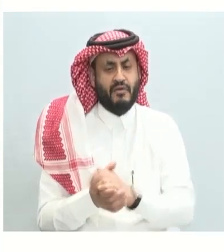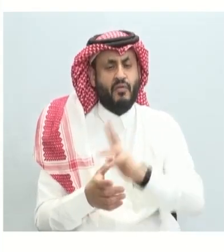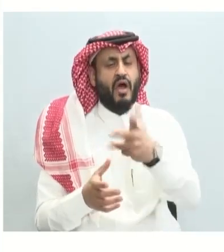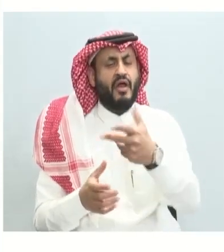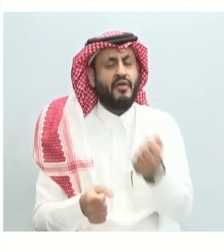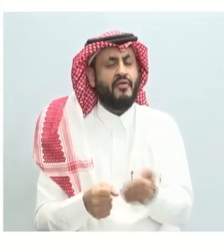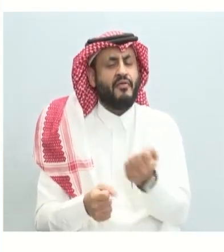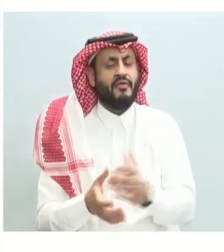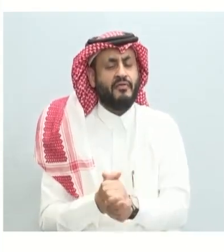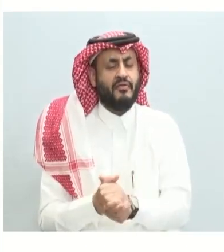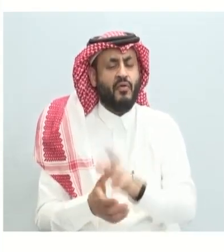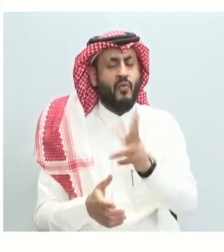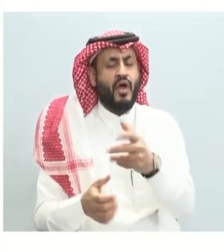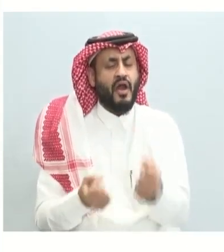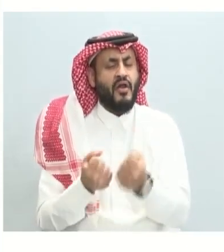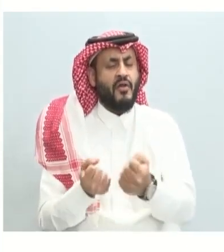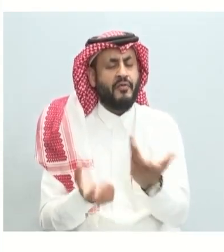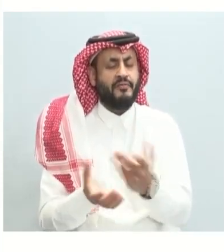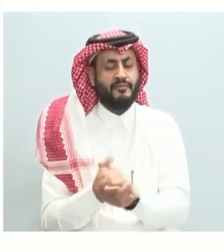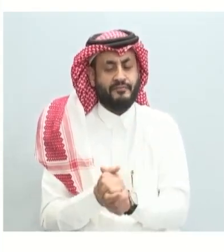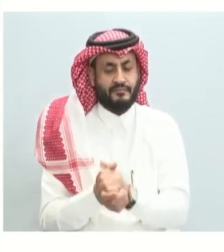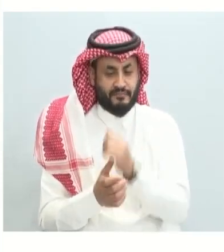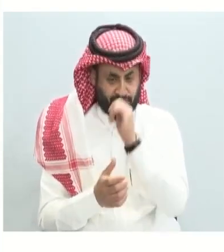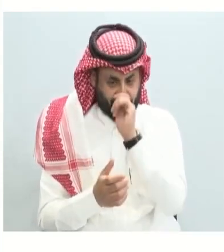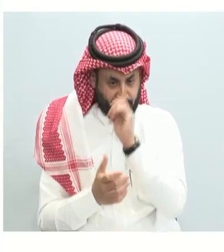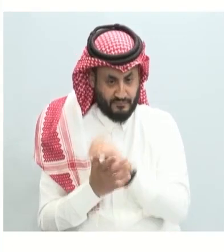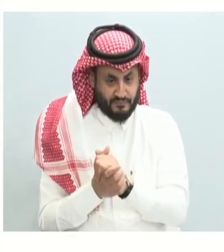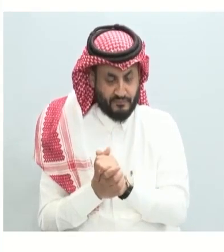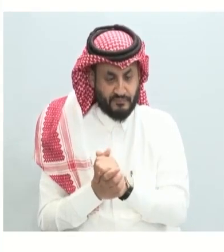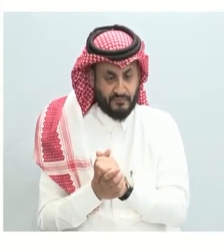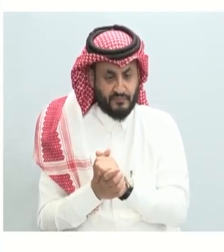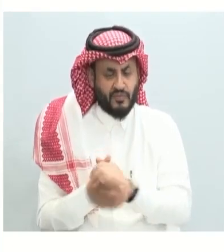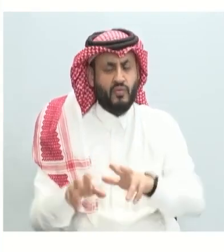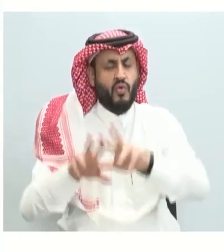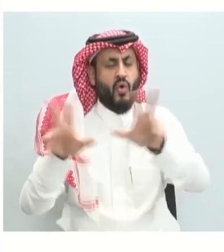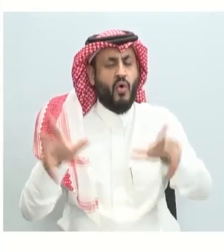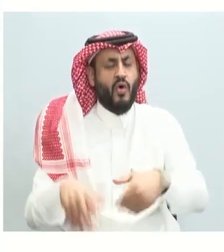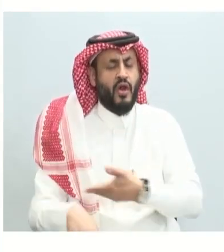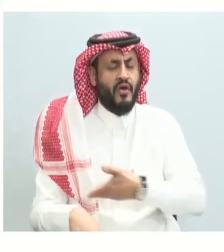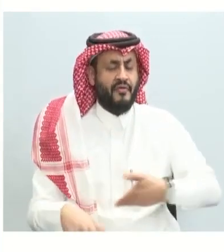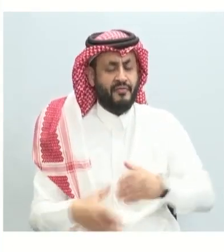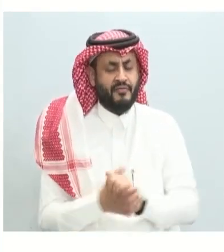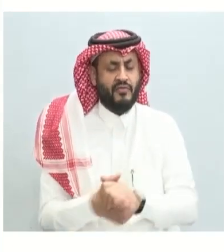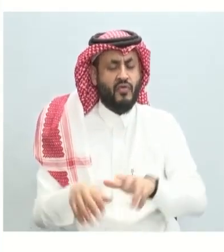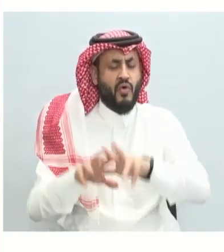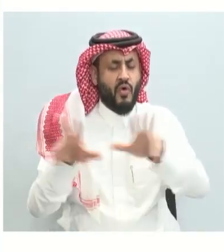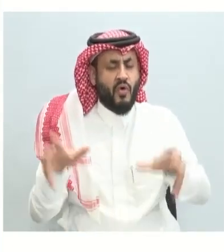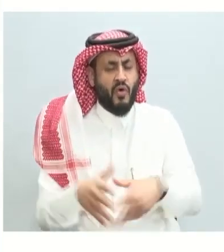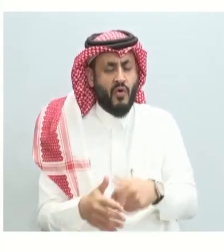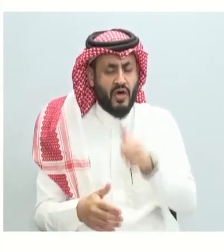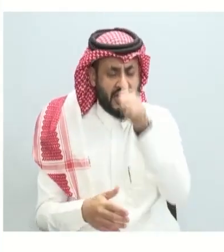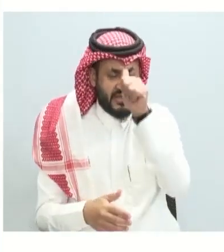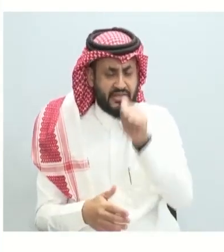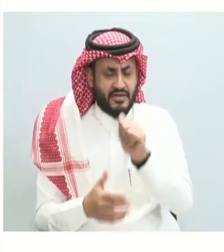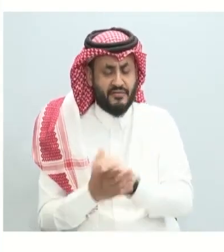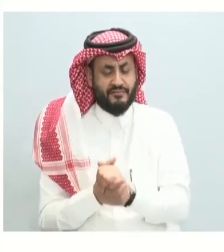What's the matter? What's the matter? They are all hungry. They are all sad.